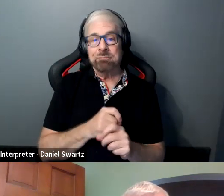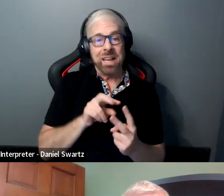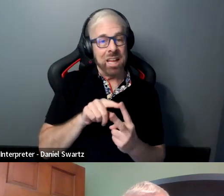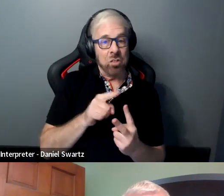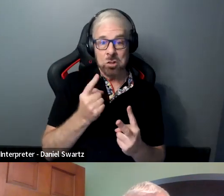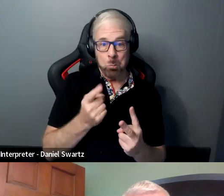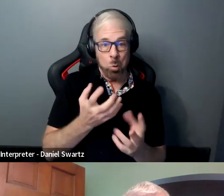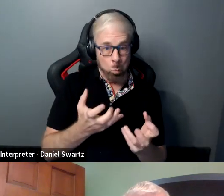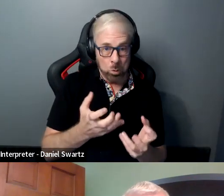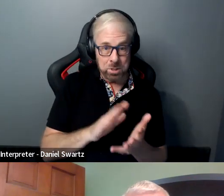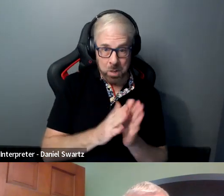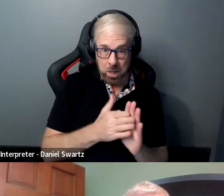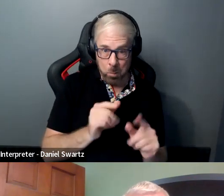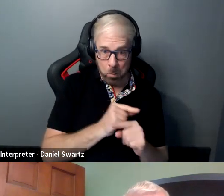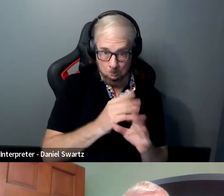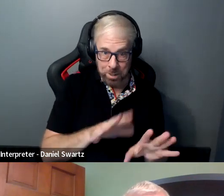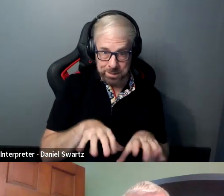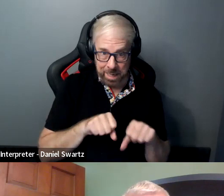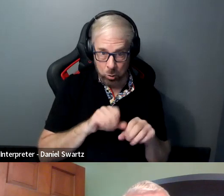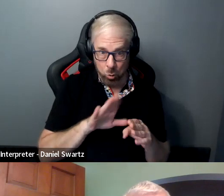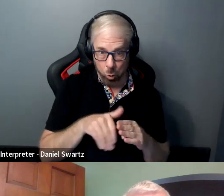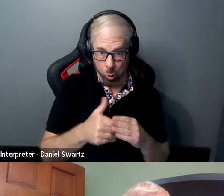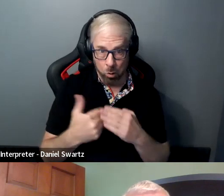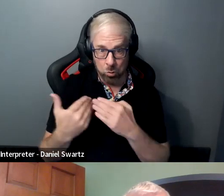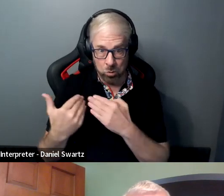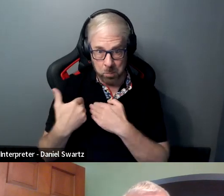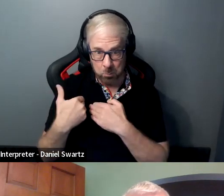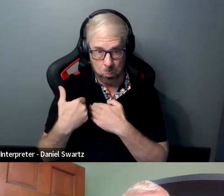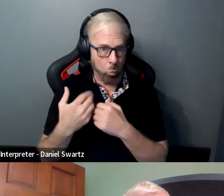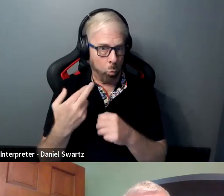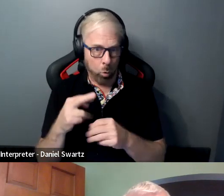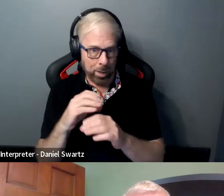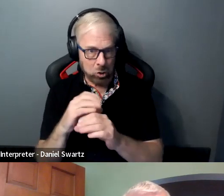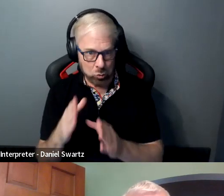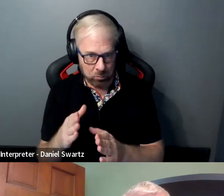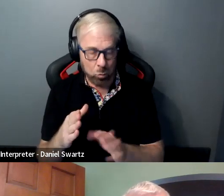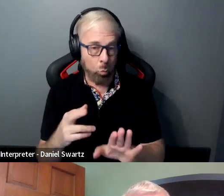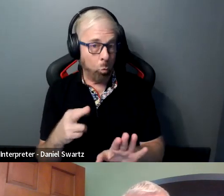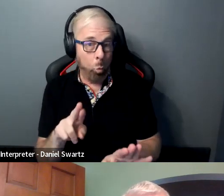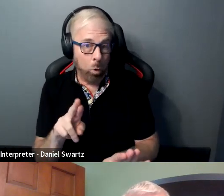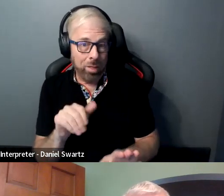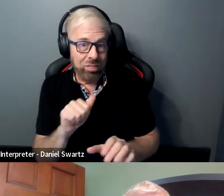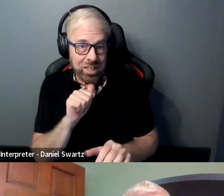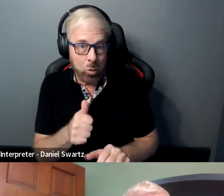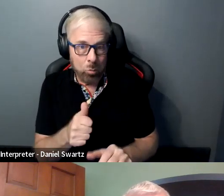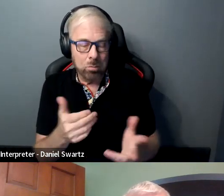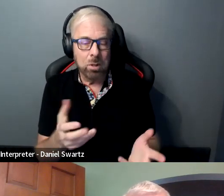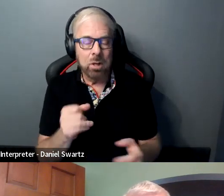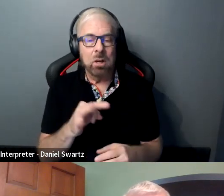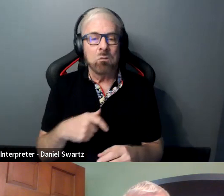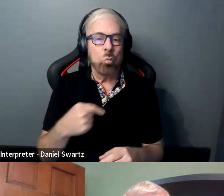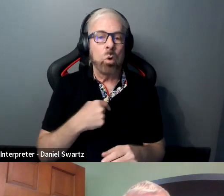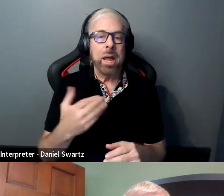be a guardian and take on those full responsibilities, or a conservator, or they don't. And if we have